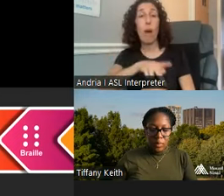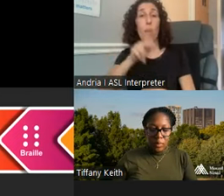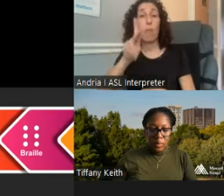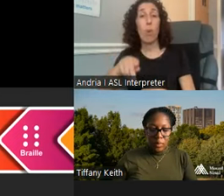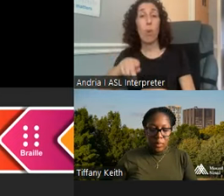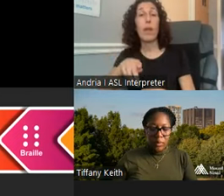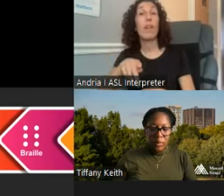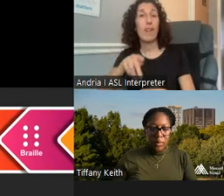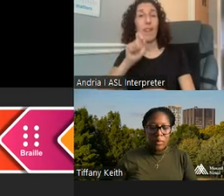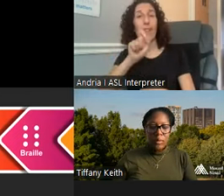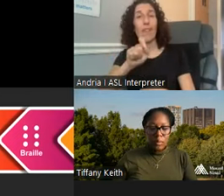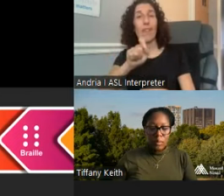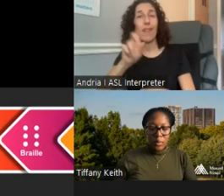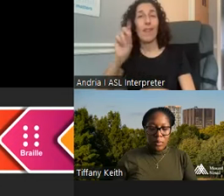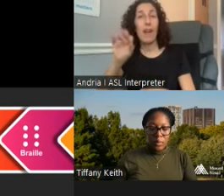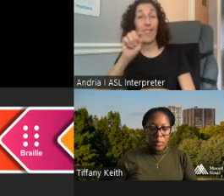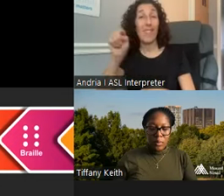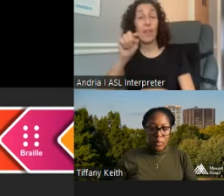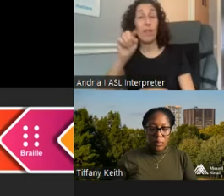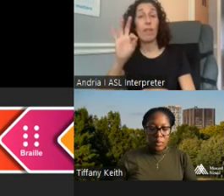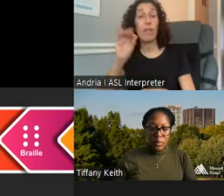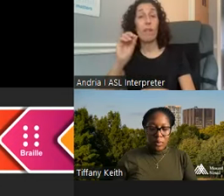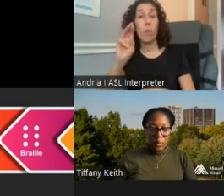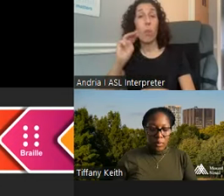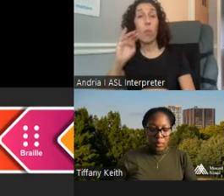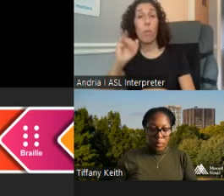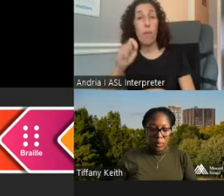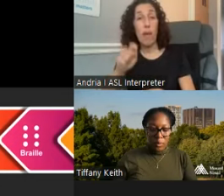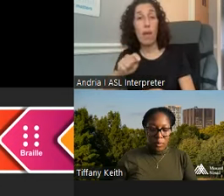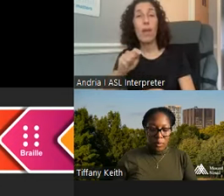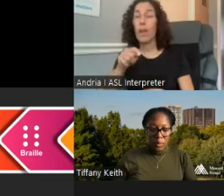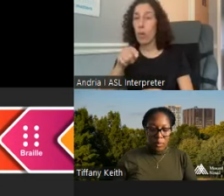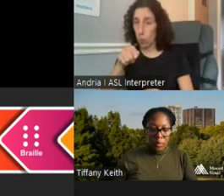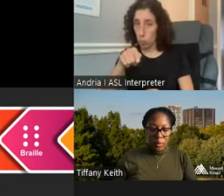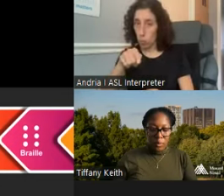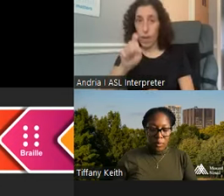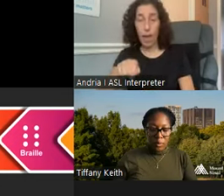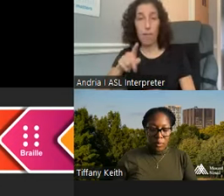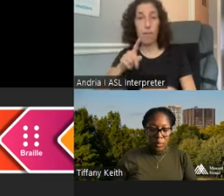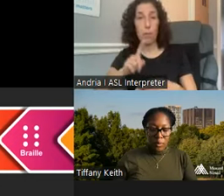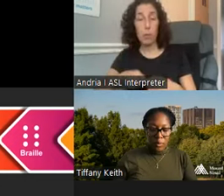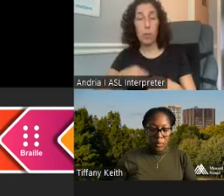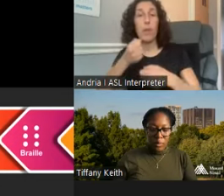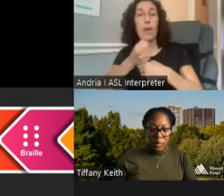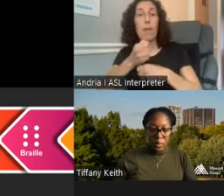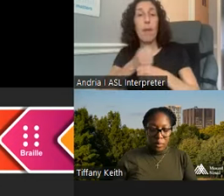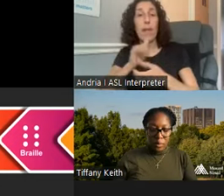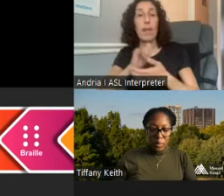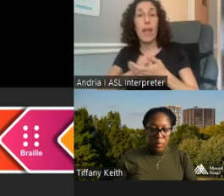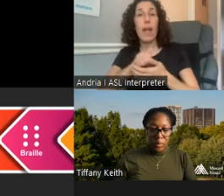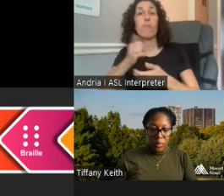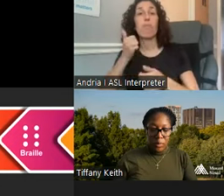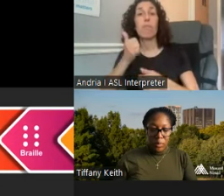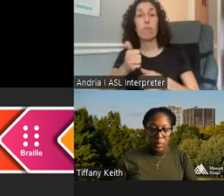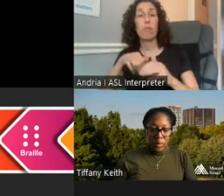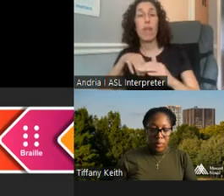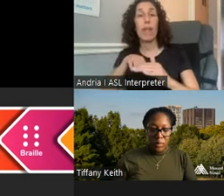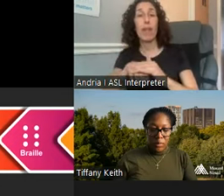they are accessible. That doesn't happen accidentally. You have to be mindful of what you're doing to create the documents to make it